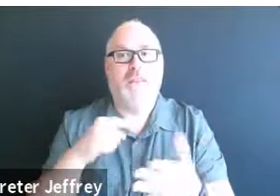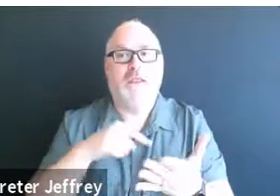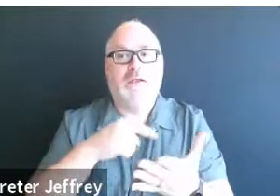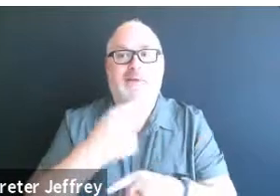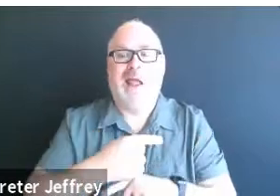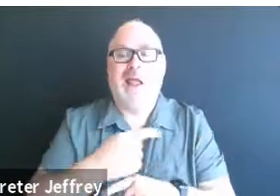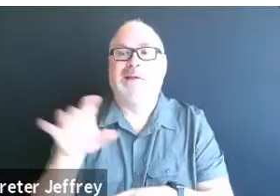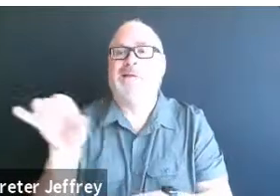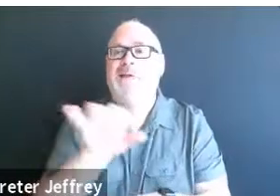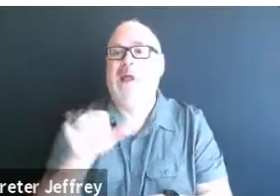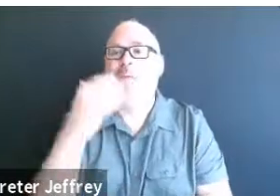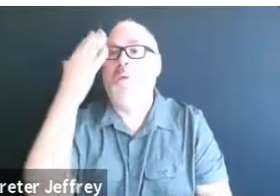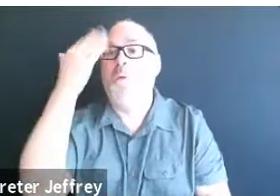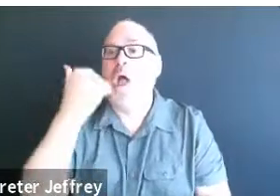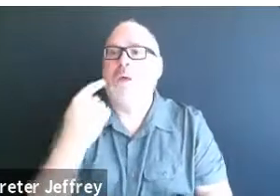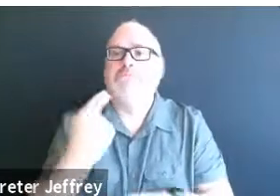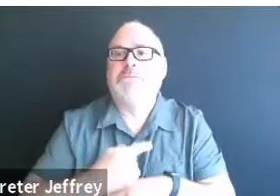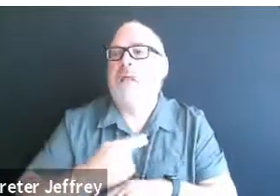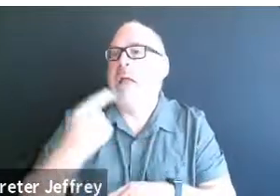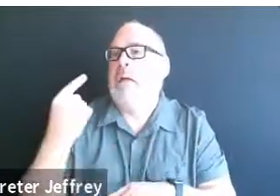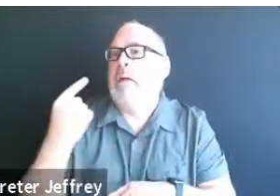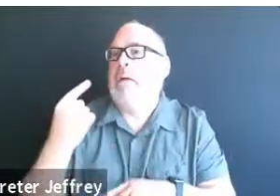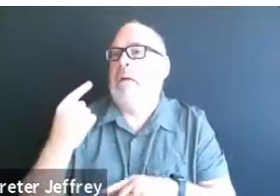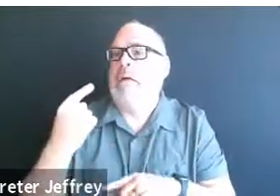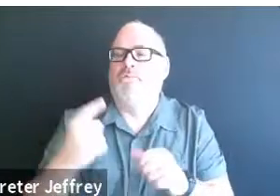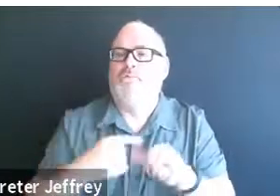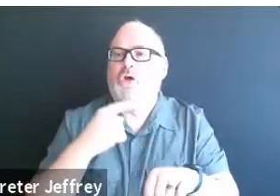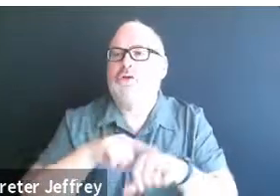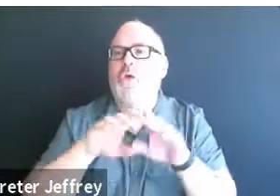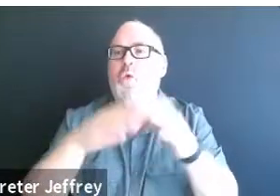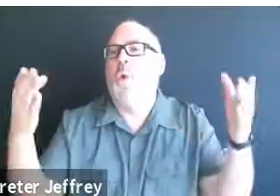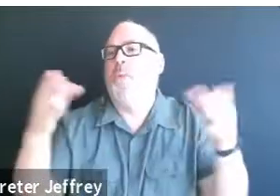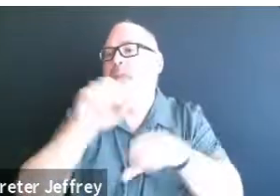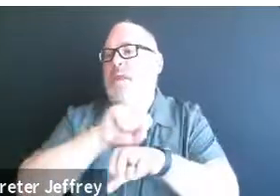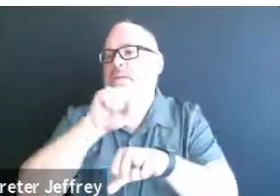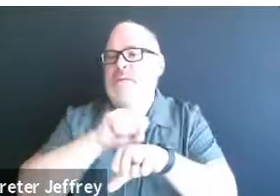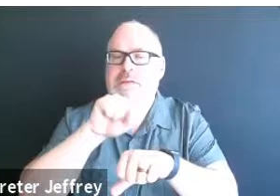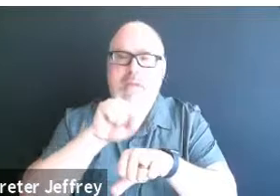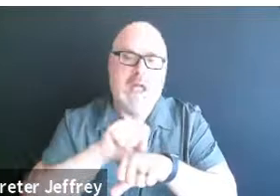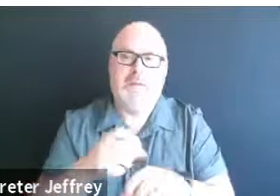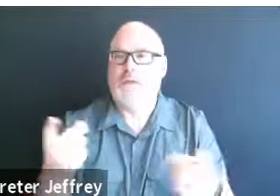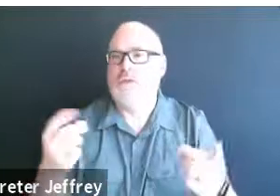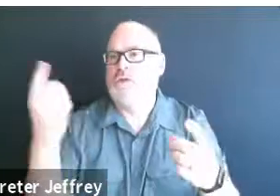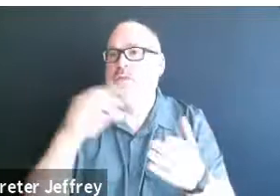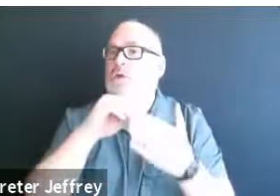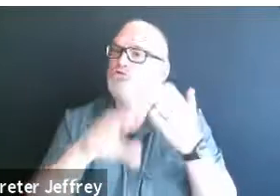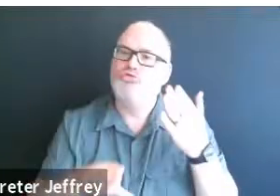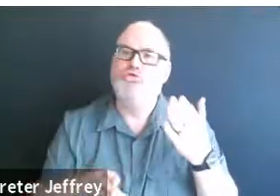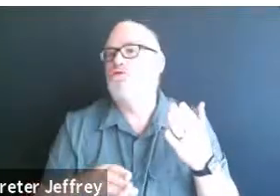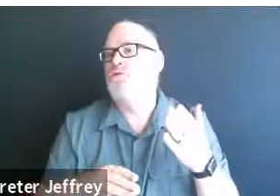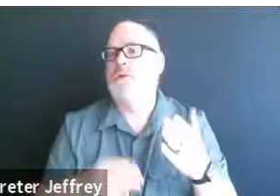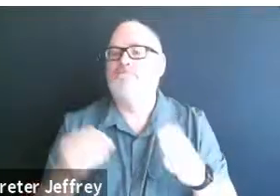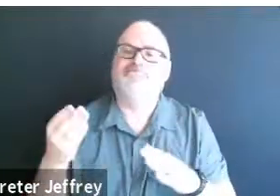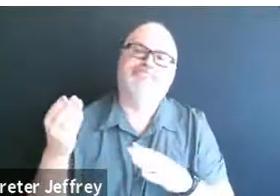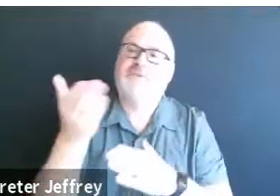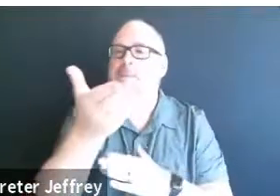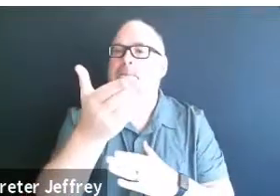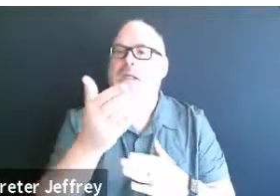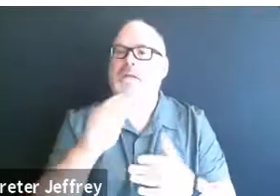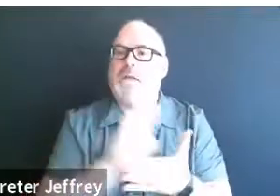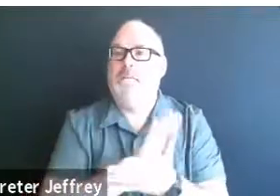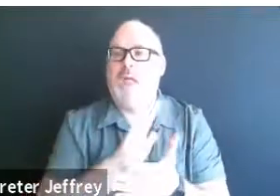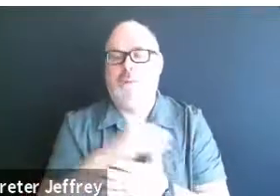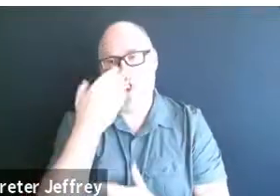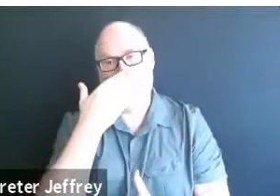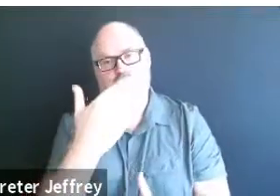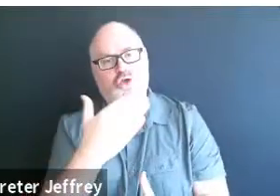recommends immediately and on the due date because say on the day that an assignment is the first day that you open an assignment up for being due, a